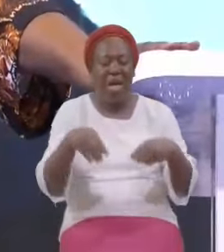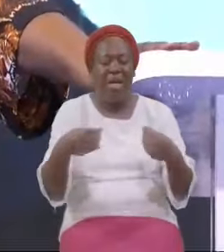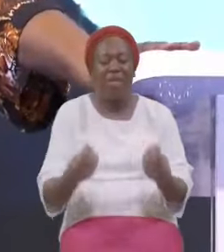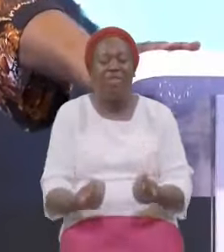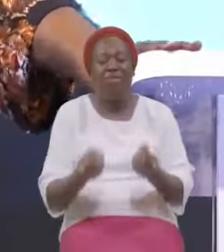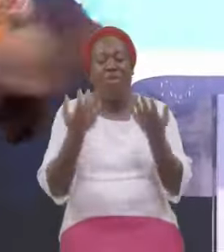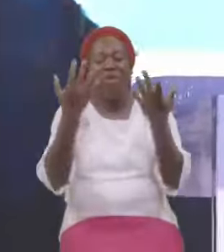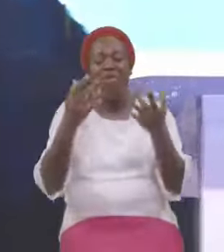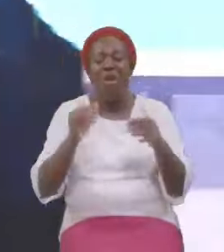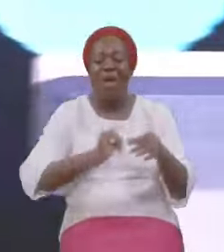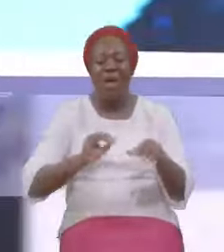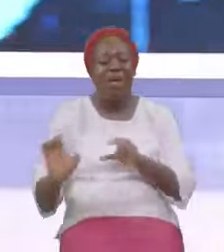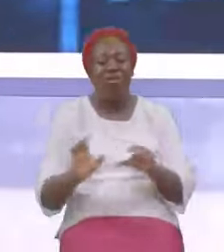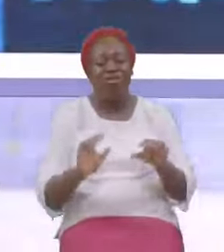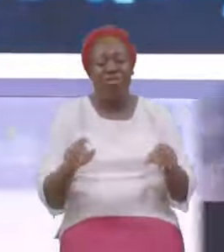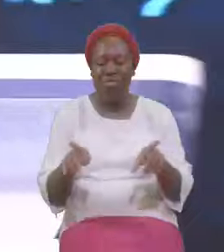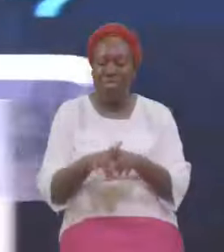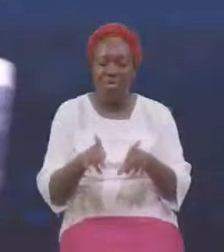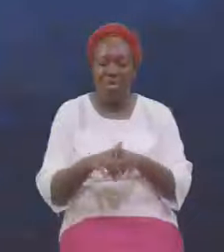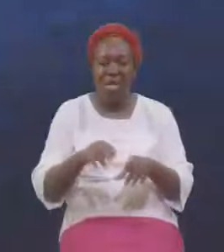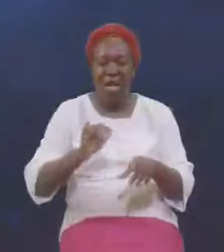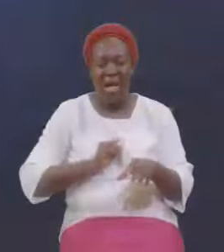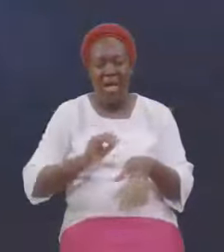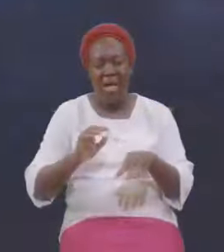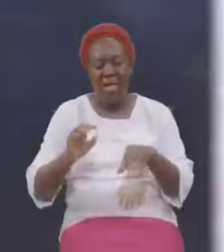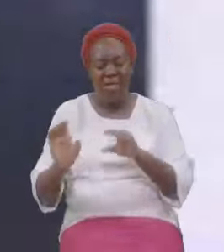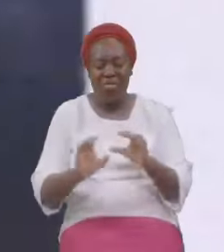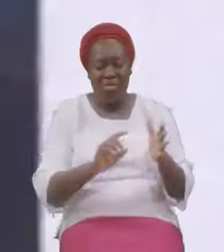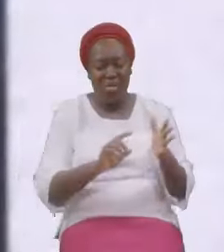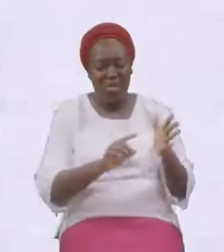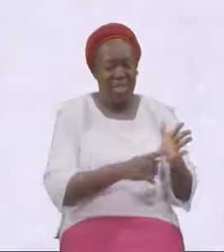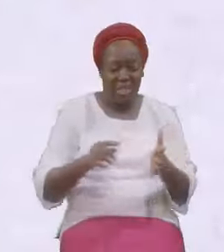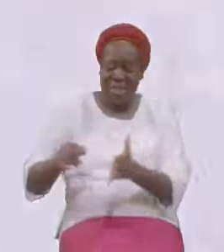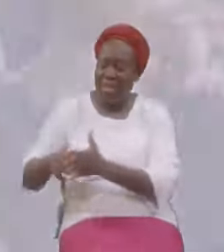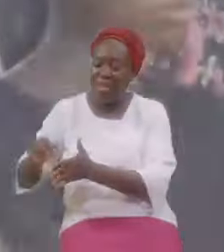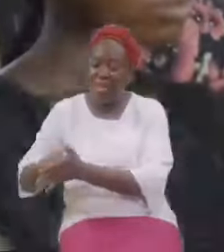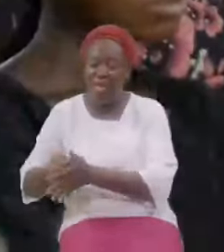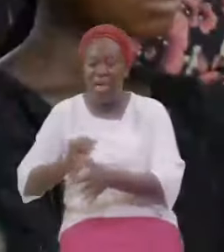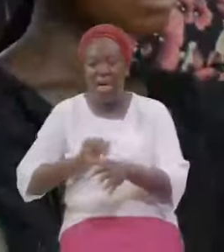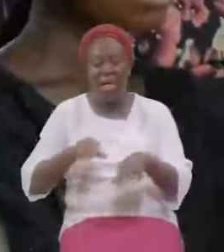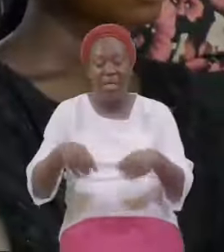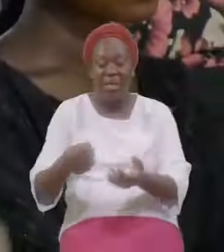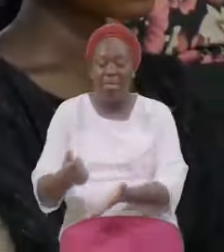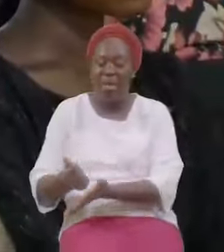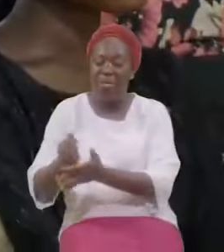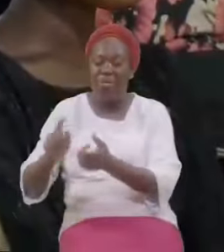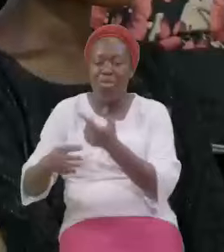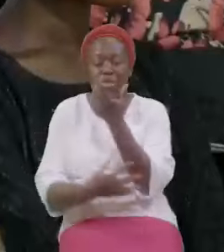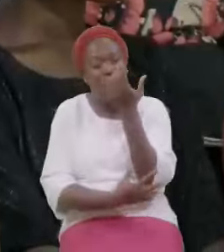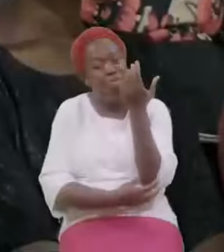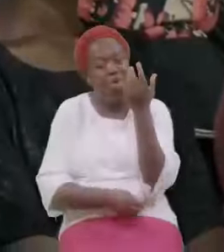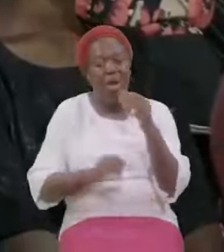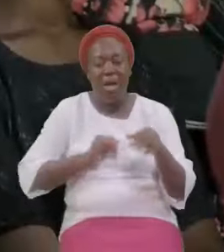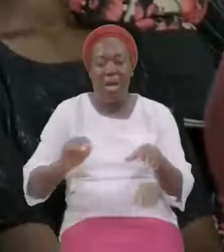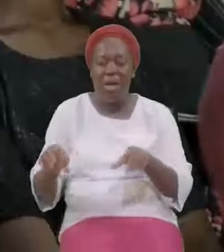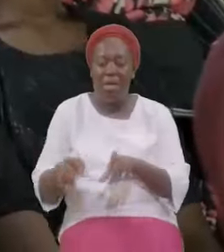too. I give this and that. I give alms to the poor, I did too. But All those sins